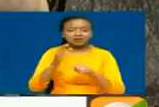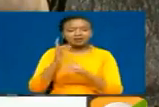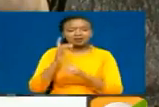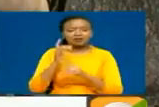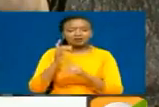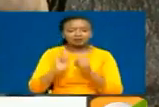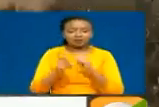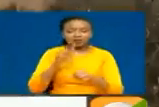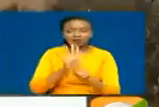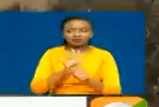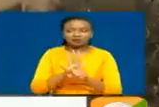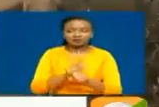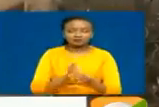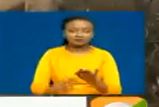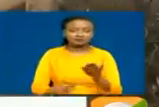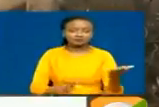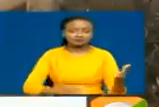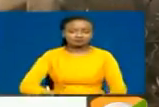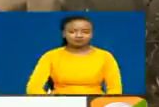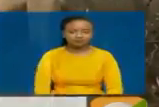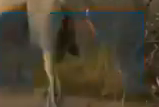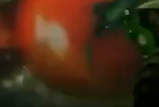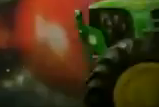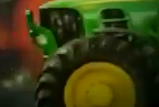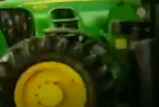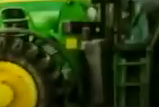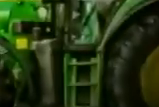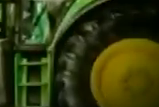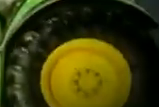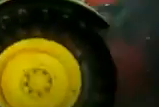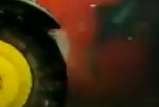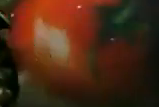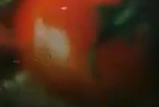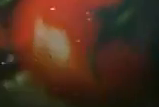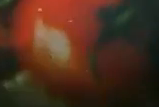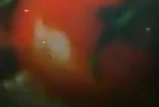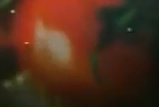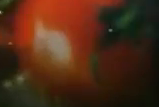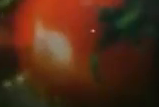beyond. Dennis Otieno, Smart Farm.